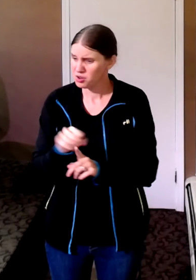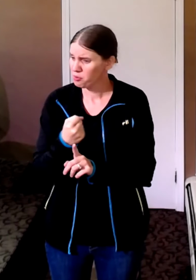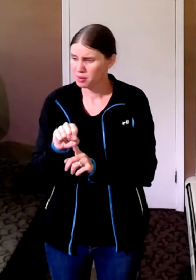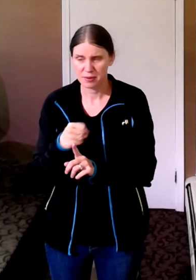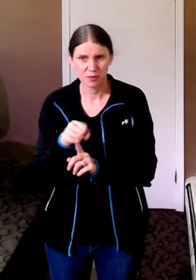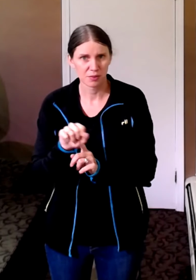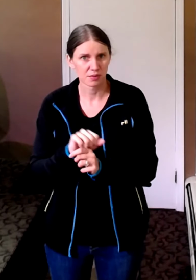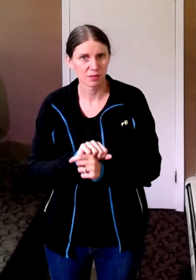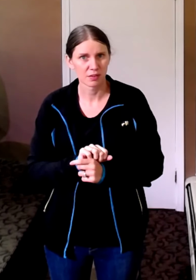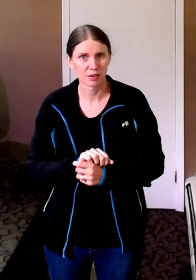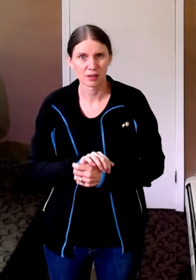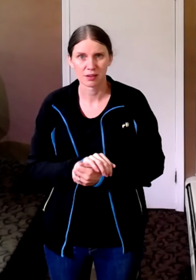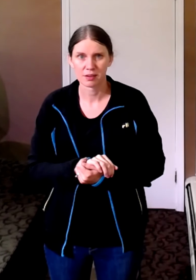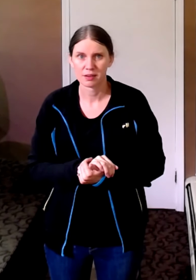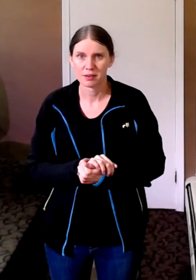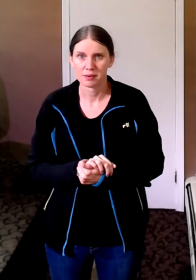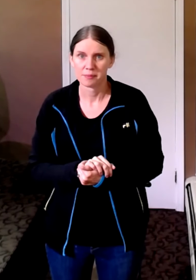all.